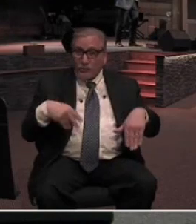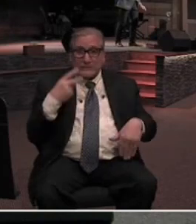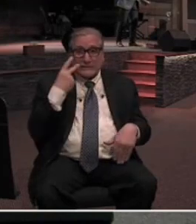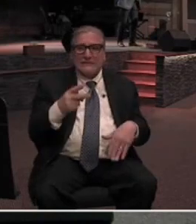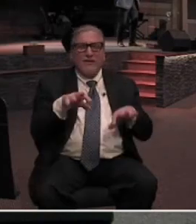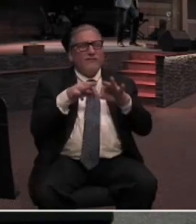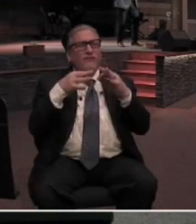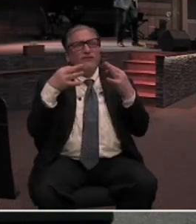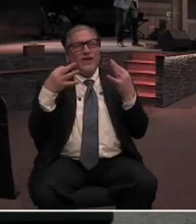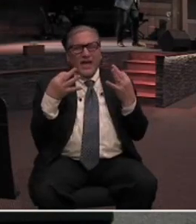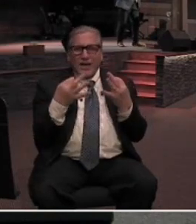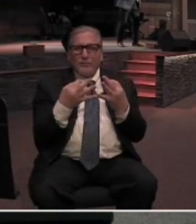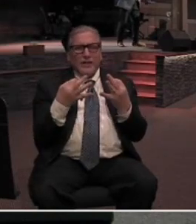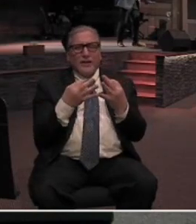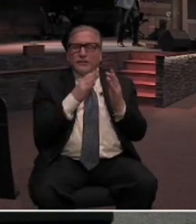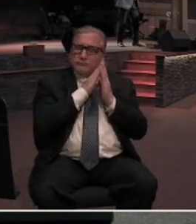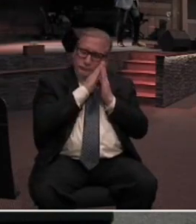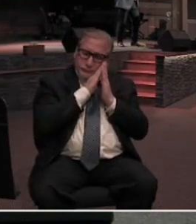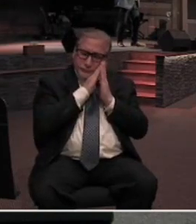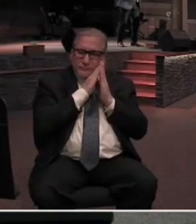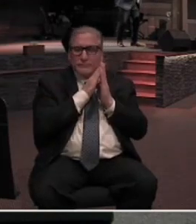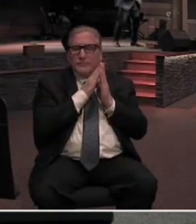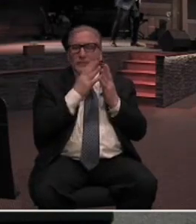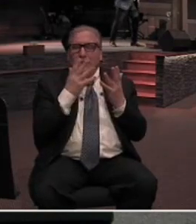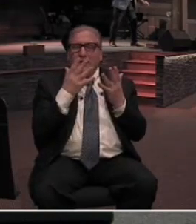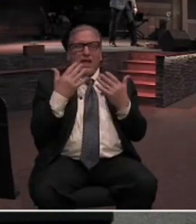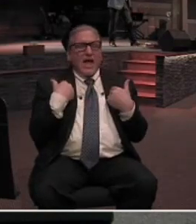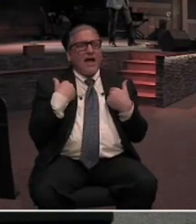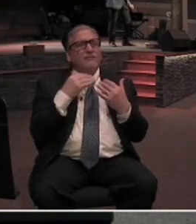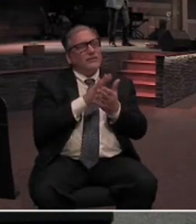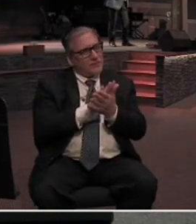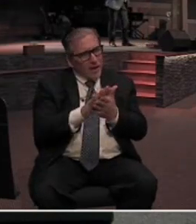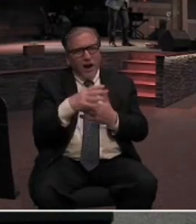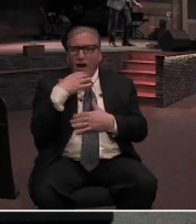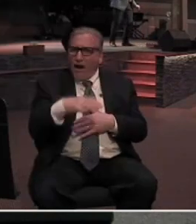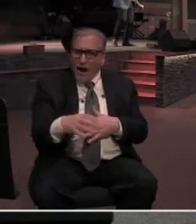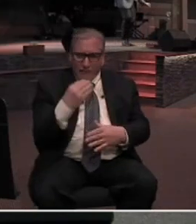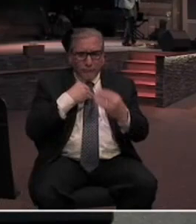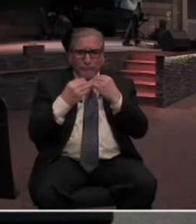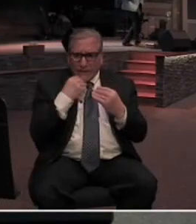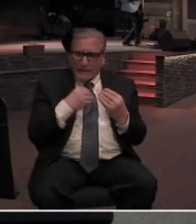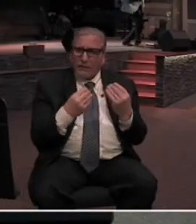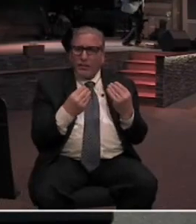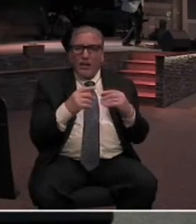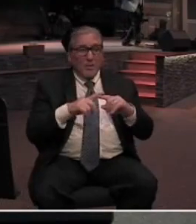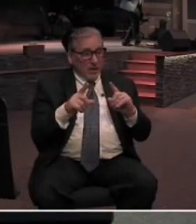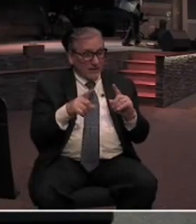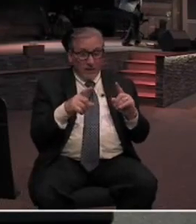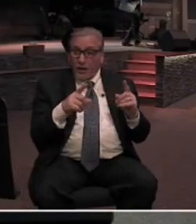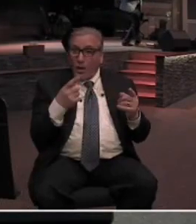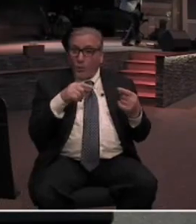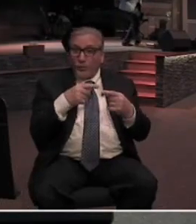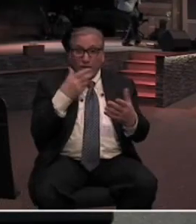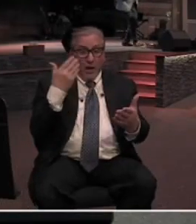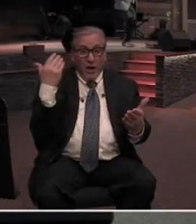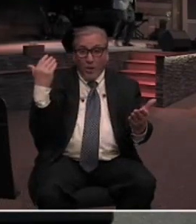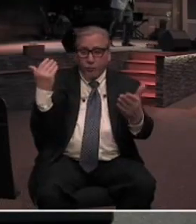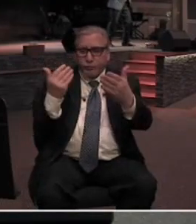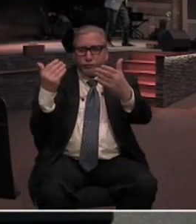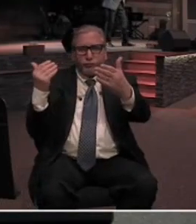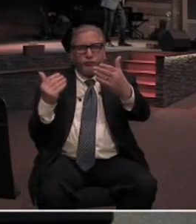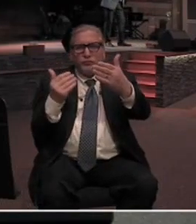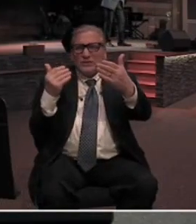their families, and sleep in their own beds, and have a nice hot meal, and enjoy the families, but the closer they got,